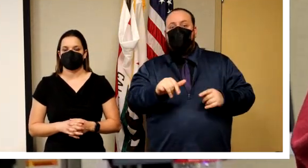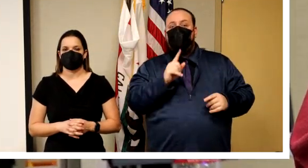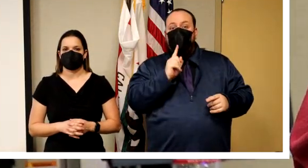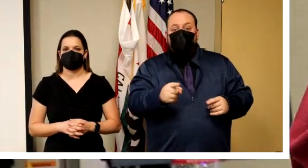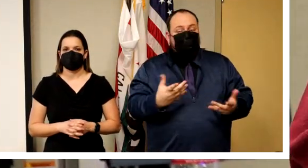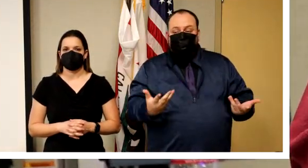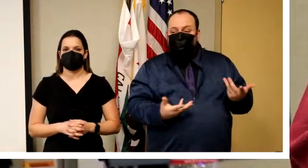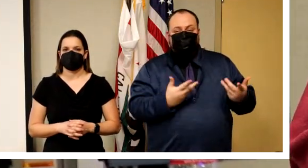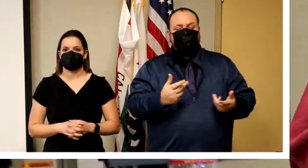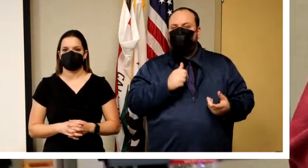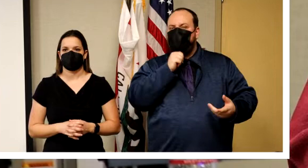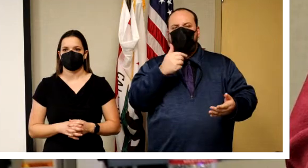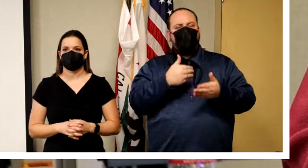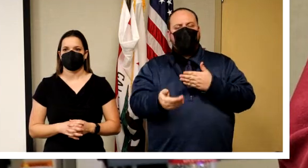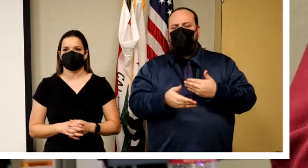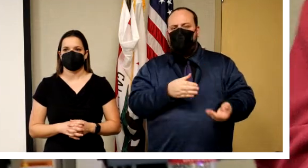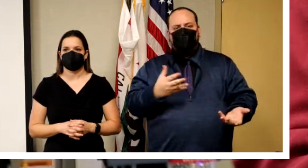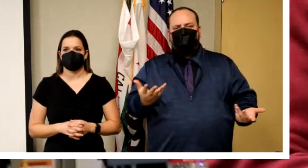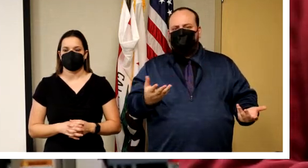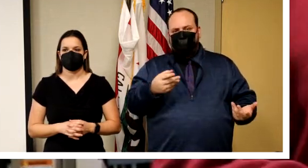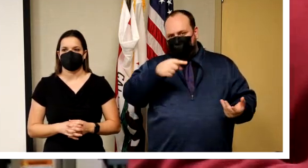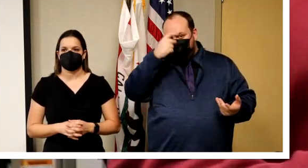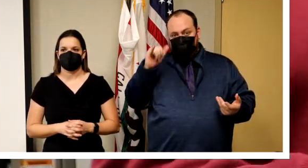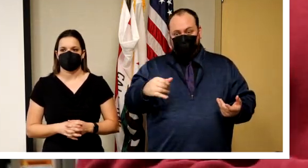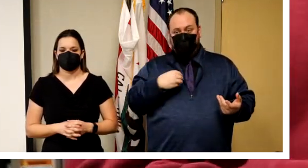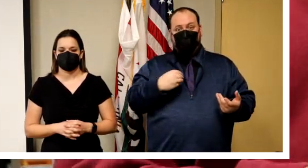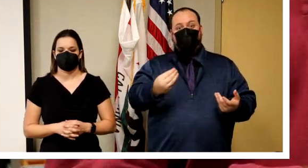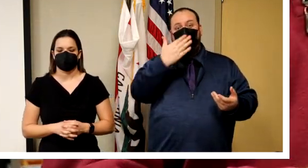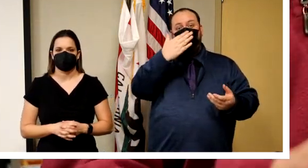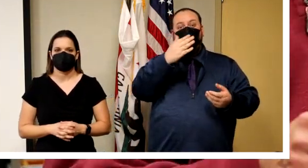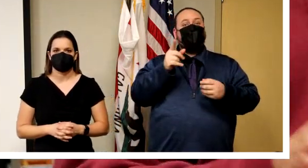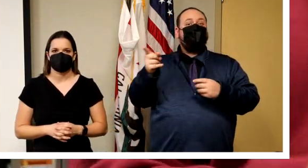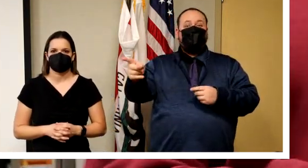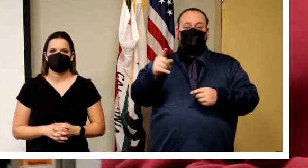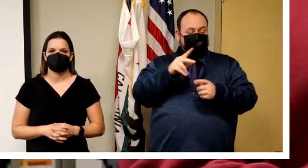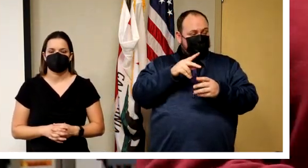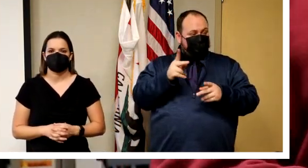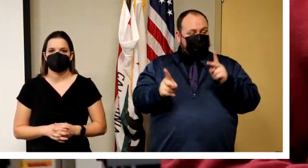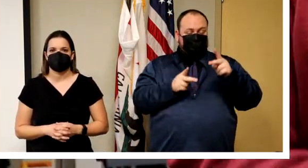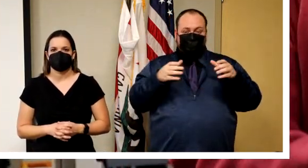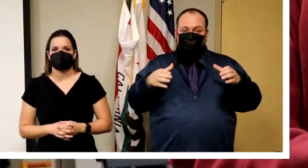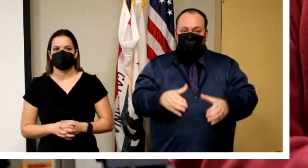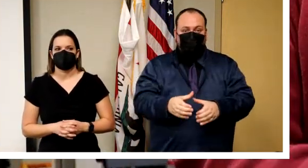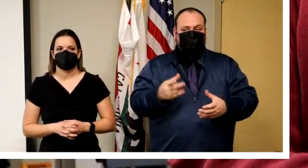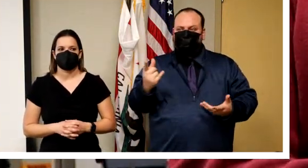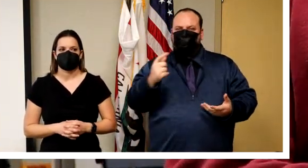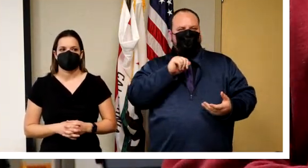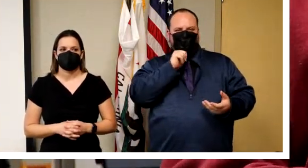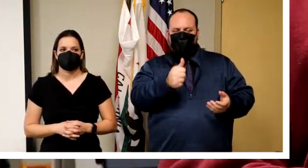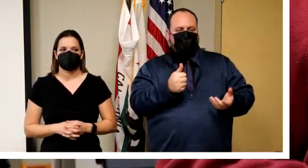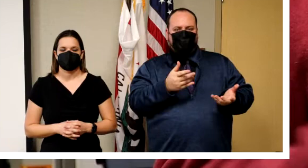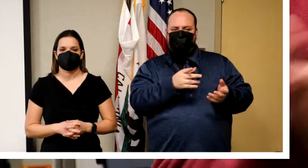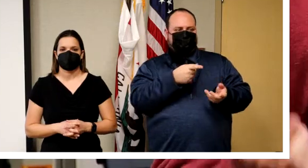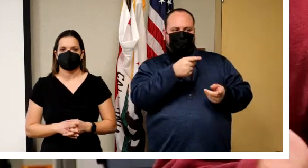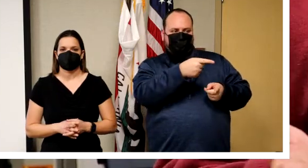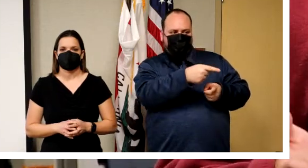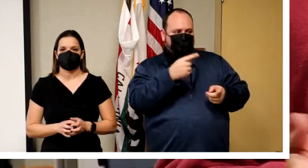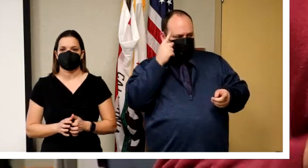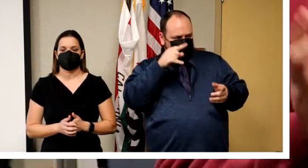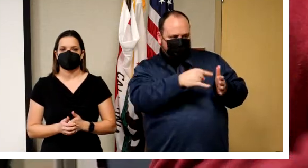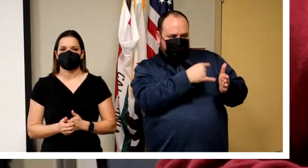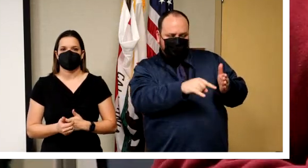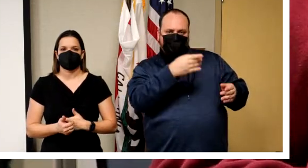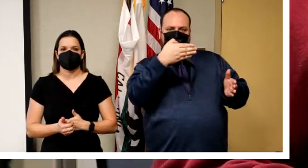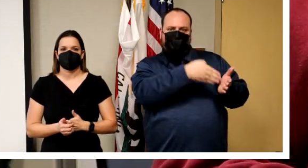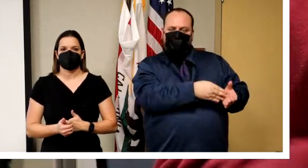matter because the white population is not a historically disadvantaged group. My team puts it on here because we got yelled at. We'd rather just not get